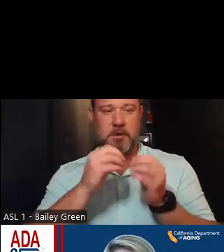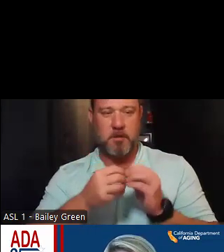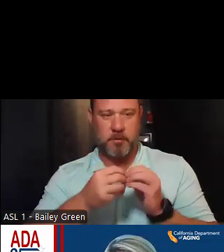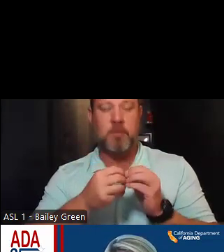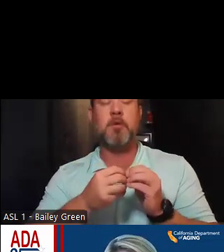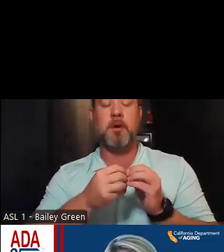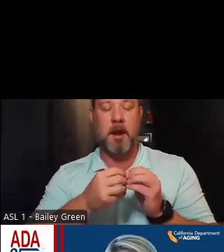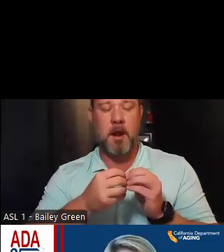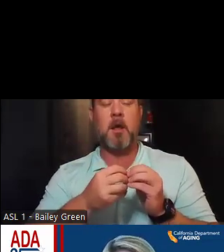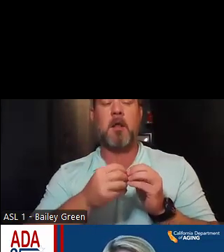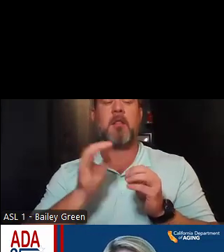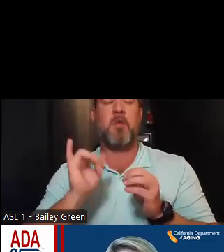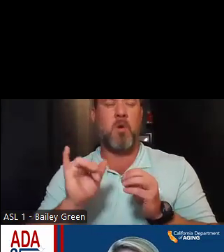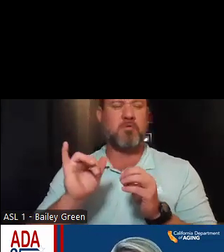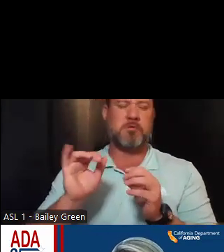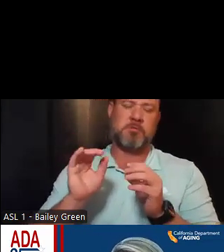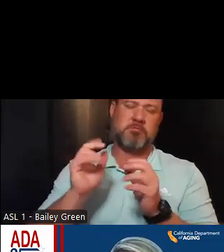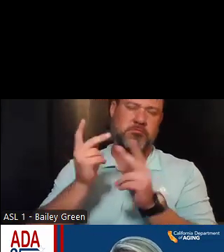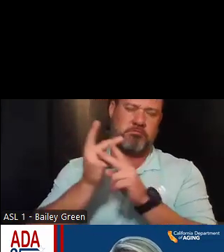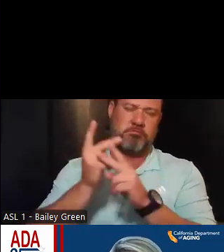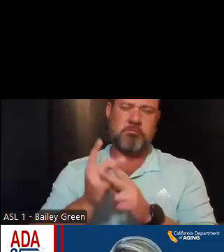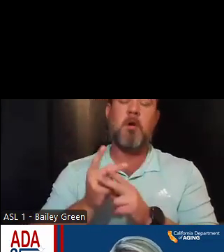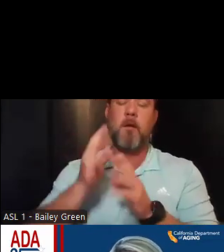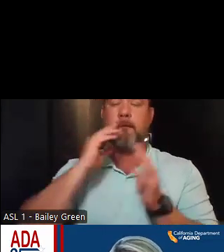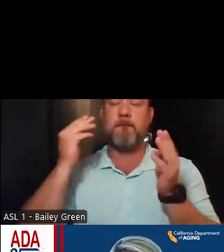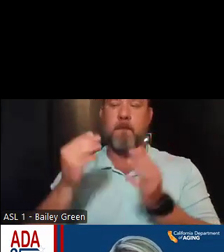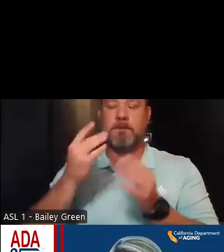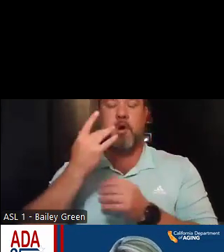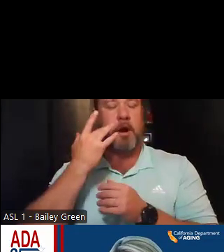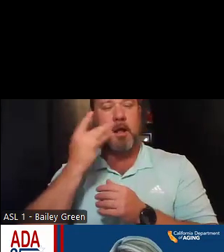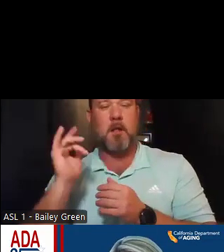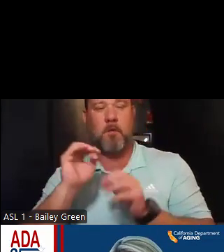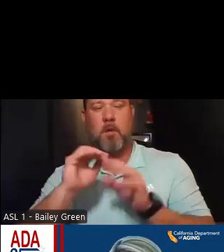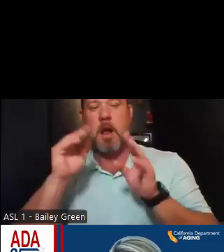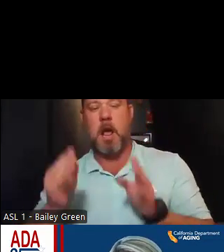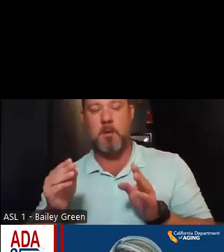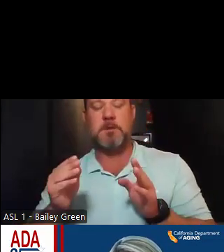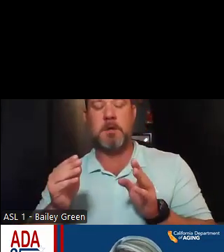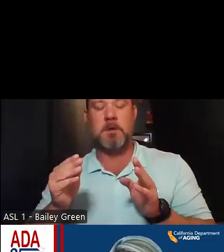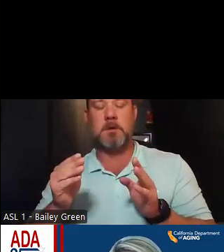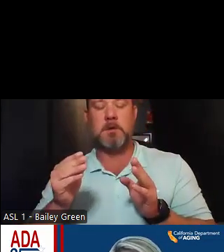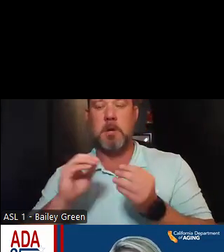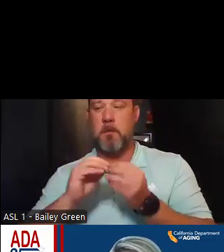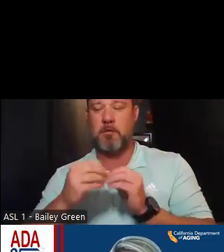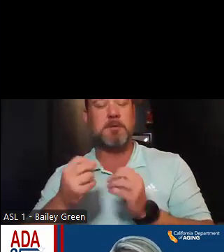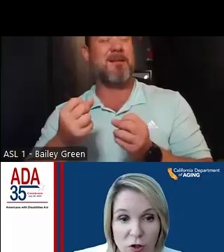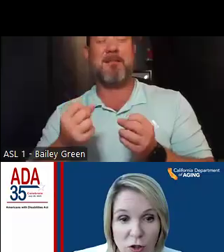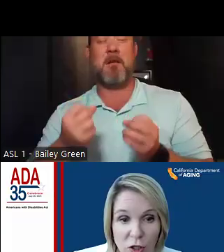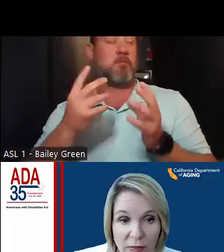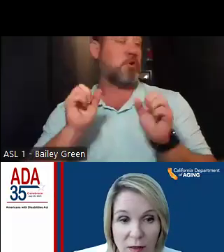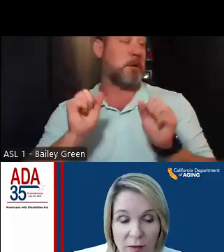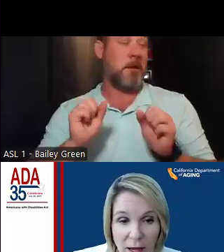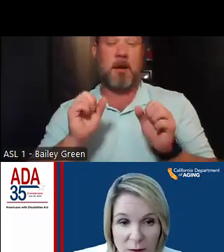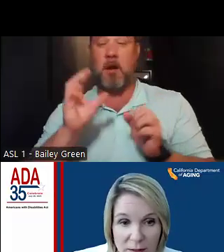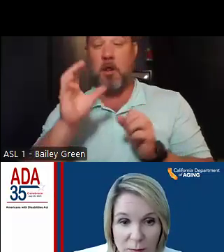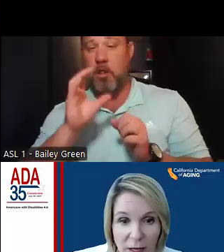an analysis of that, along with a real focus in on our California's housing supply and the extent to which we might be able to look